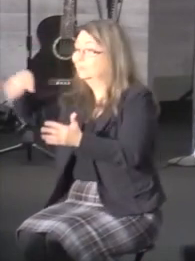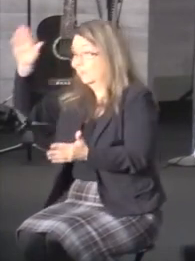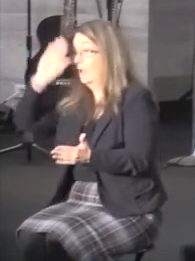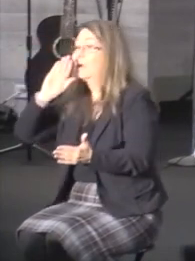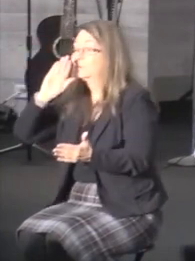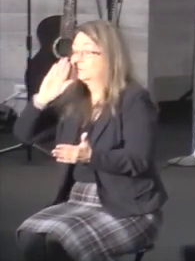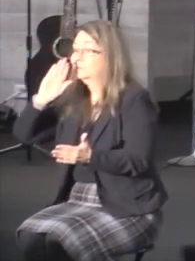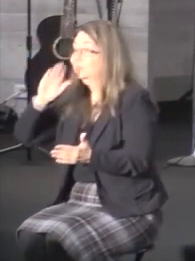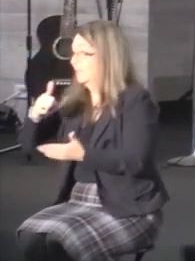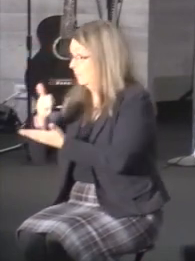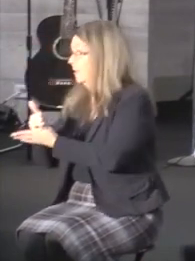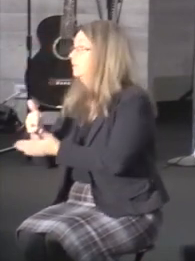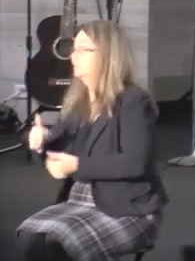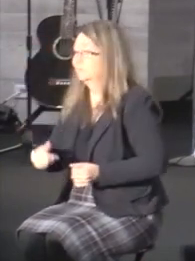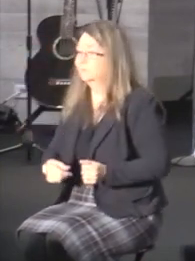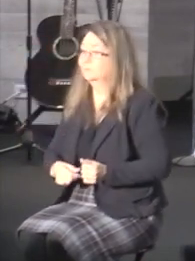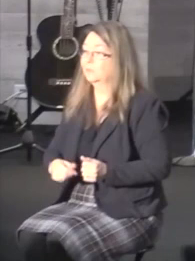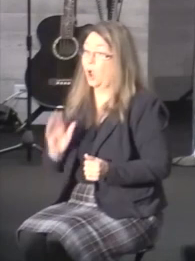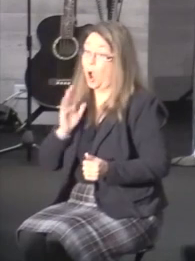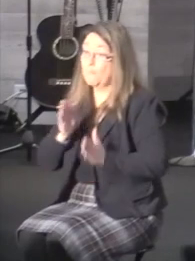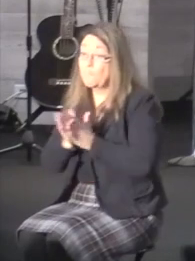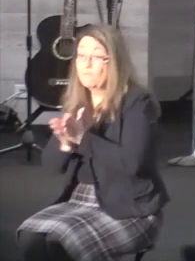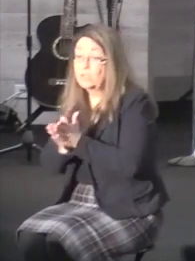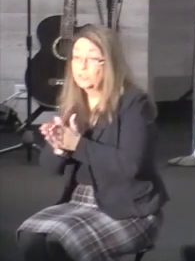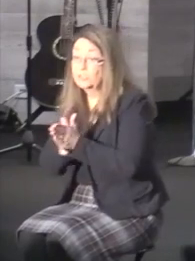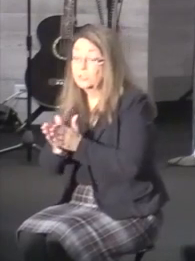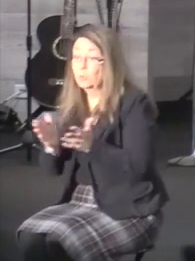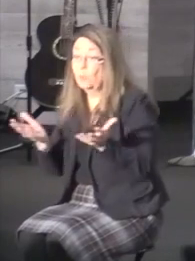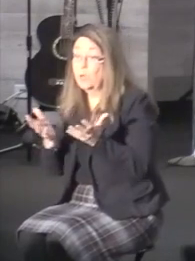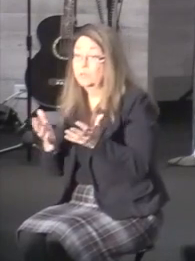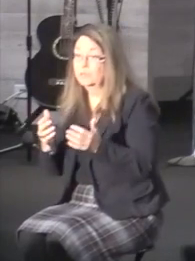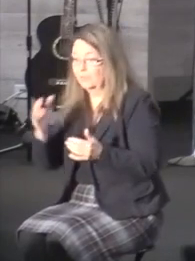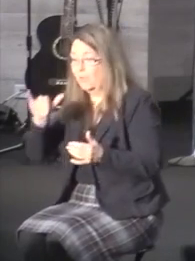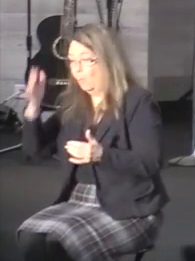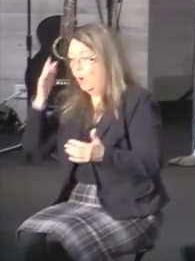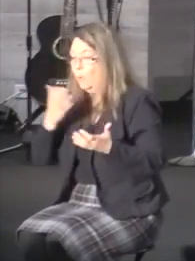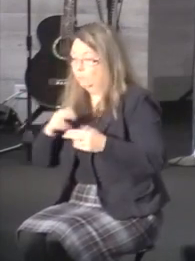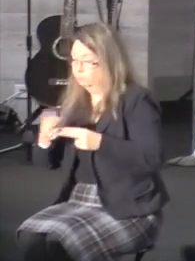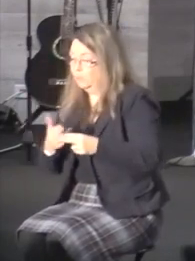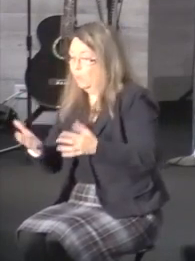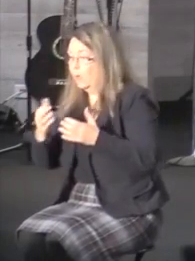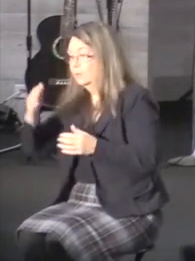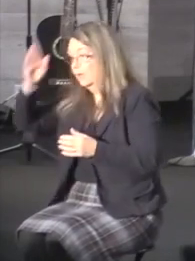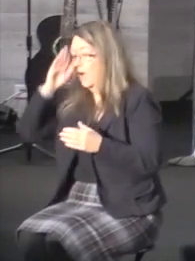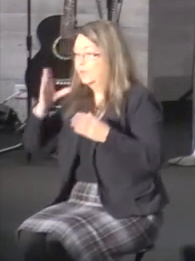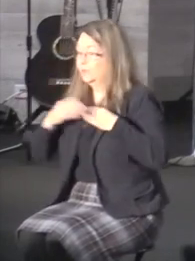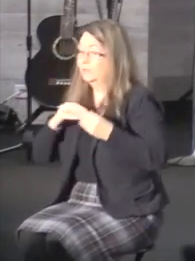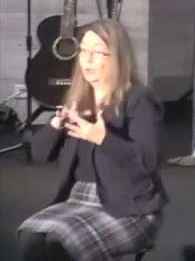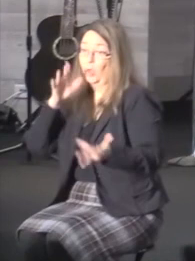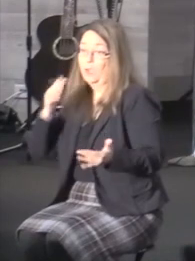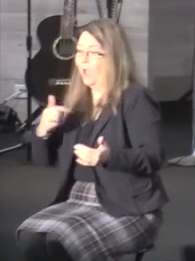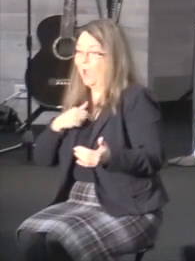God. Here's our motivation. This is why I want to lose weight. It's because I want God to be glorified. I don't want to be a